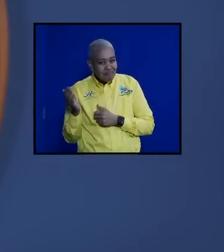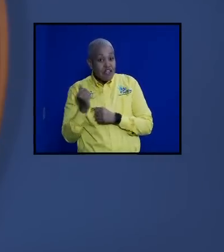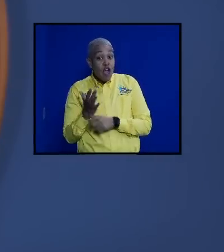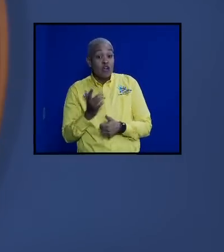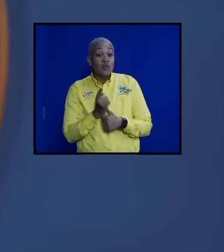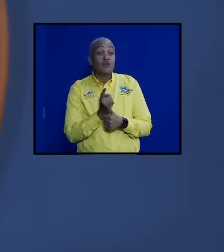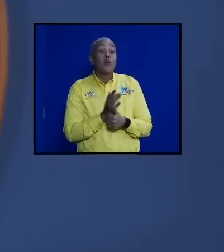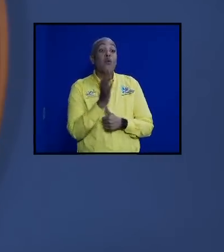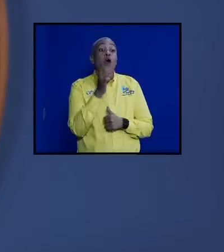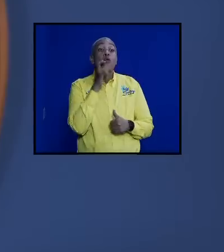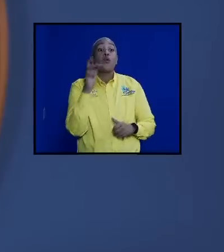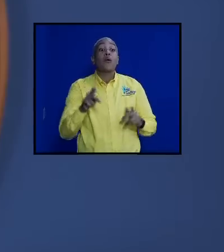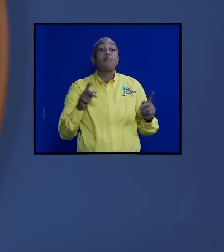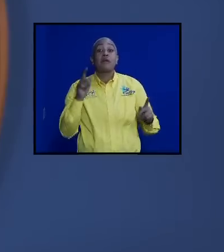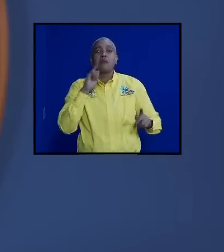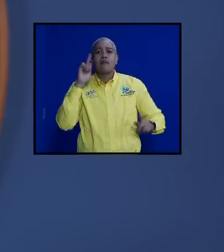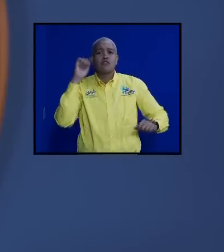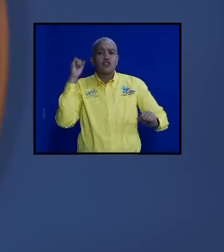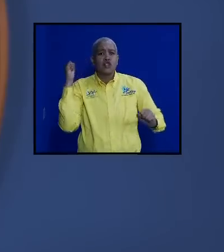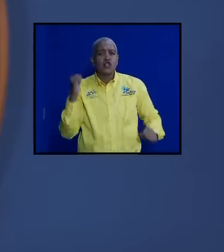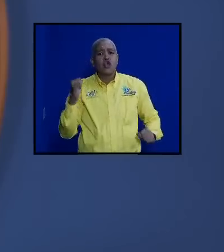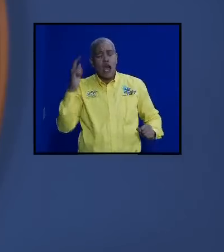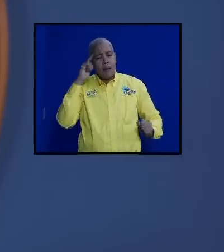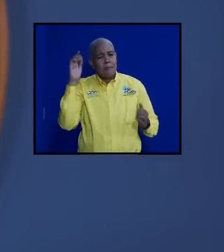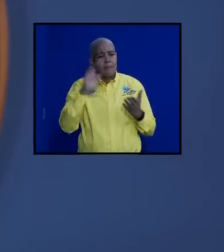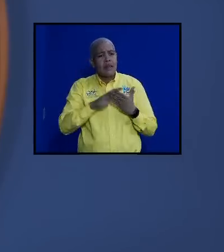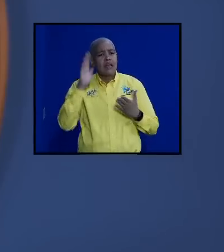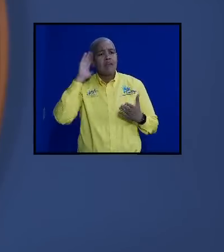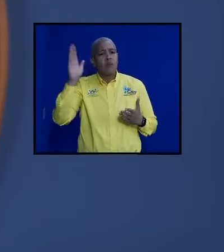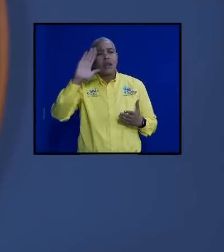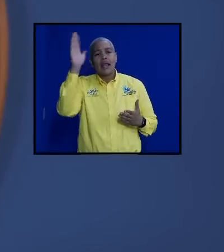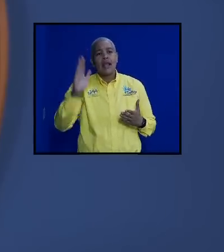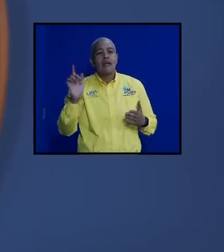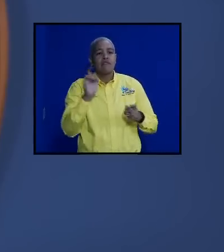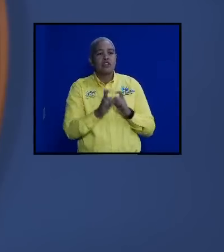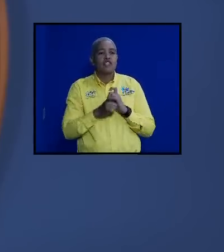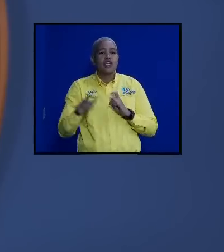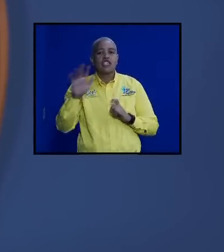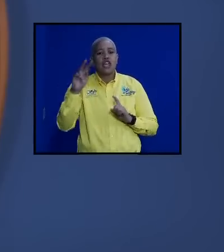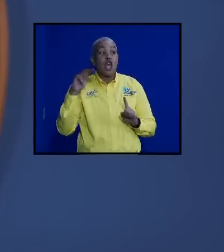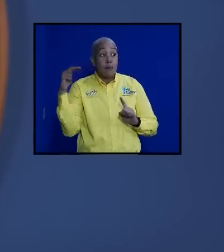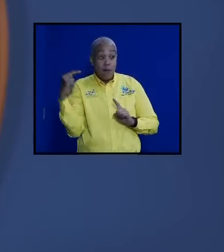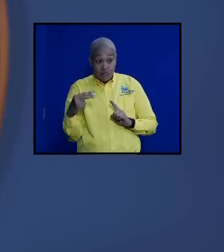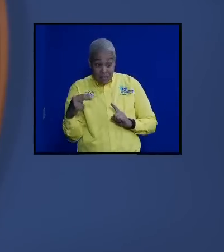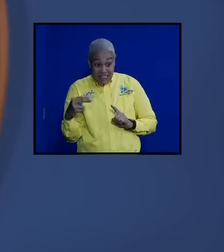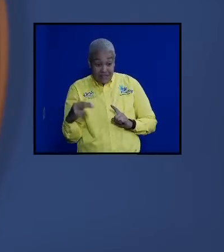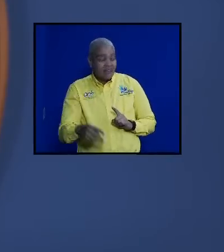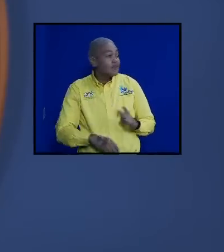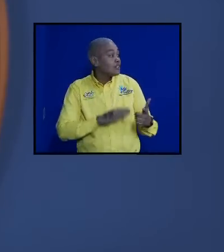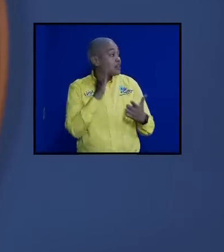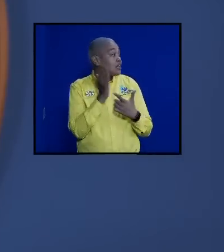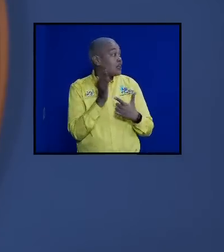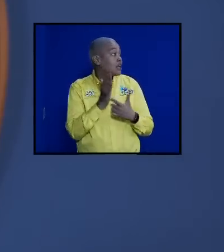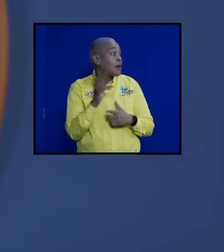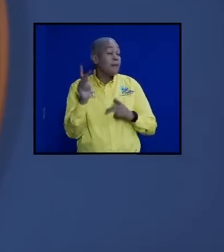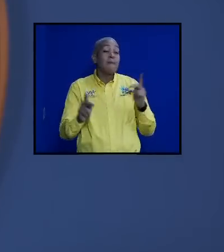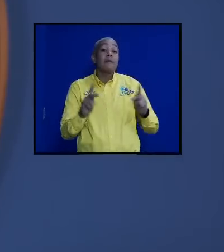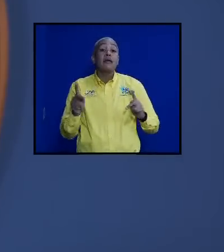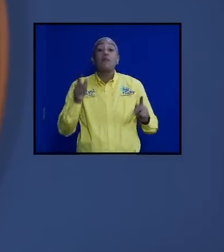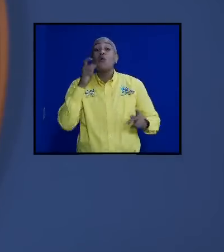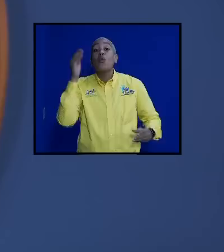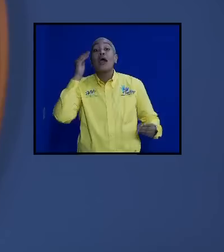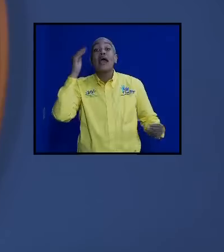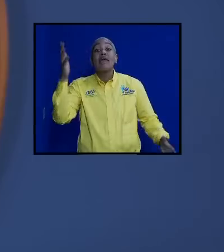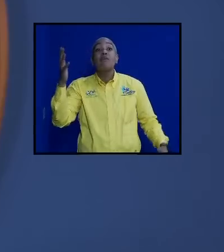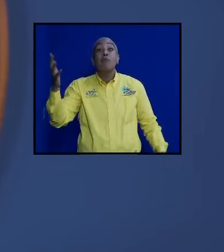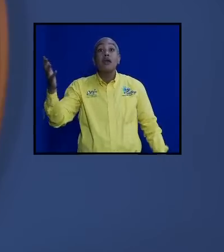people who are of firm belief and will never change their perspectives. And then there are persons who the information has not reached them yet.